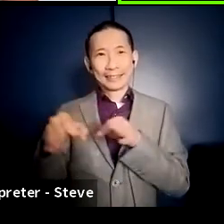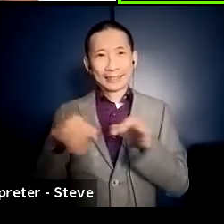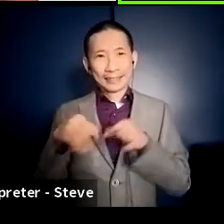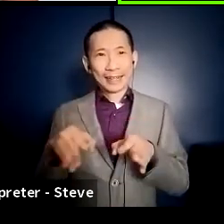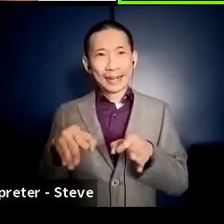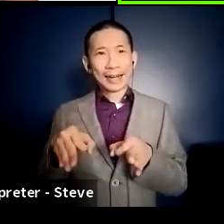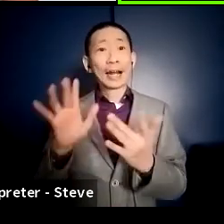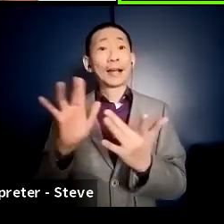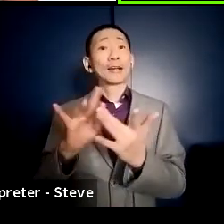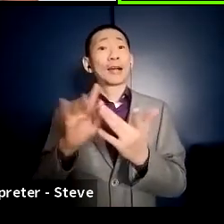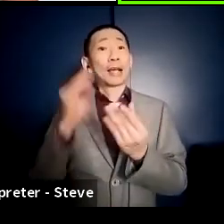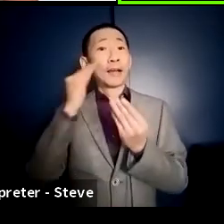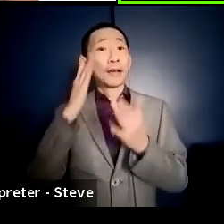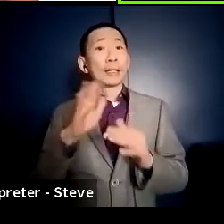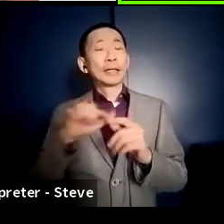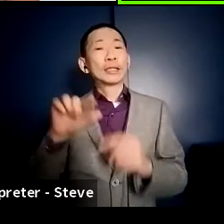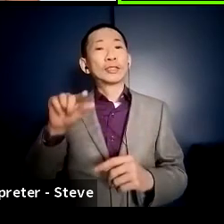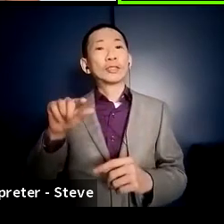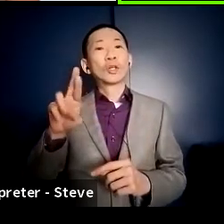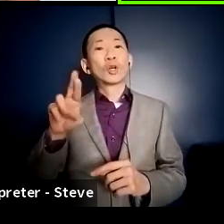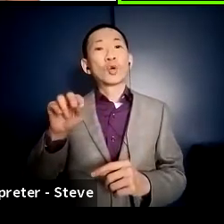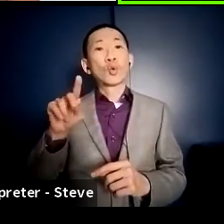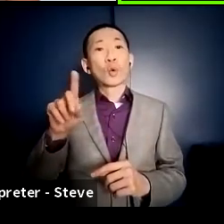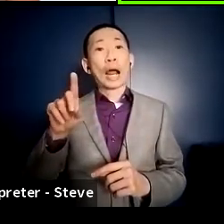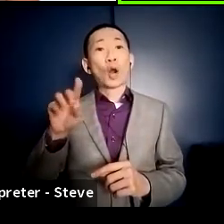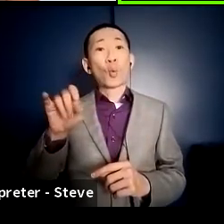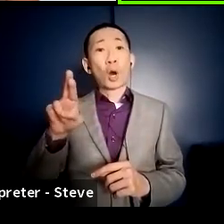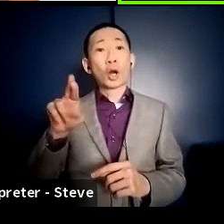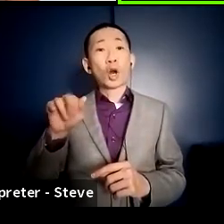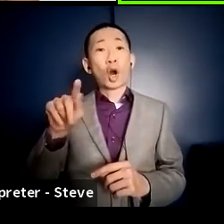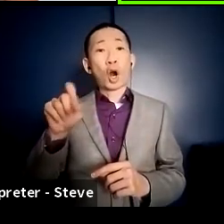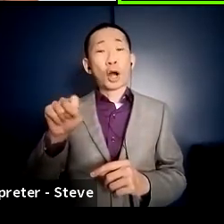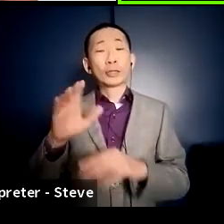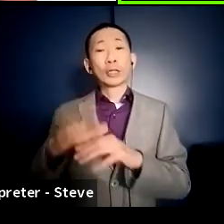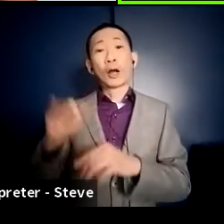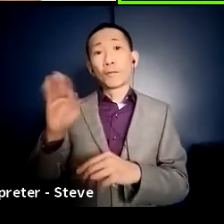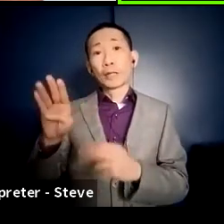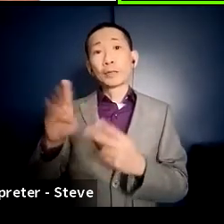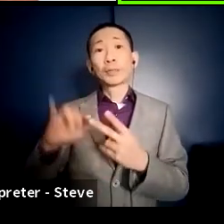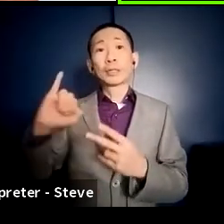contact information is Groundwater Arts on Facebook and also on Instagram,